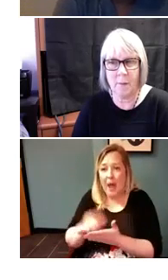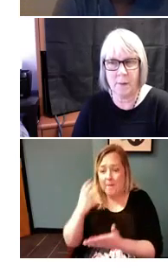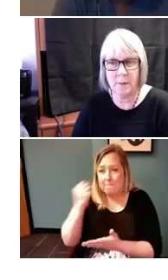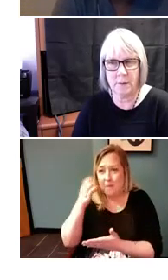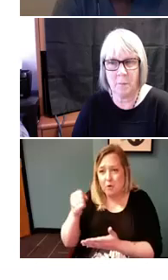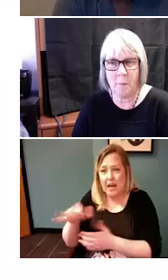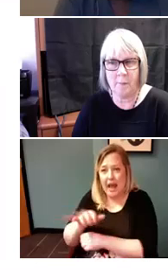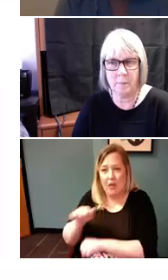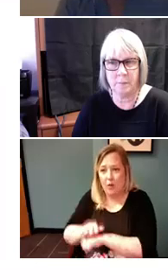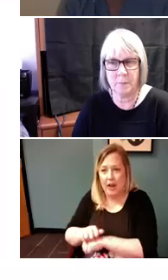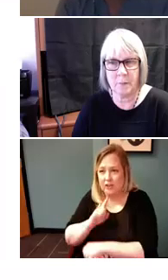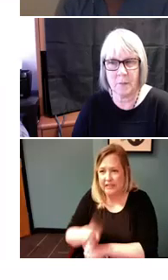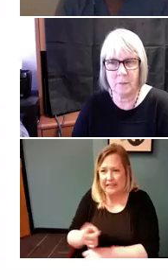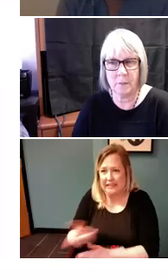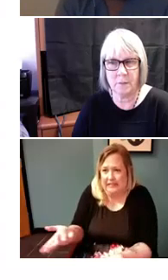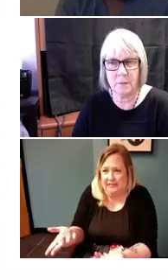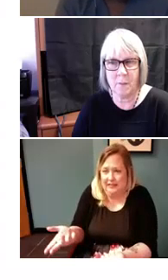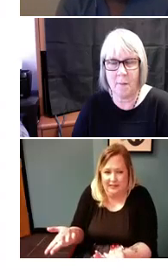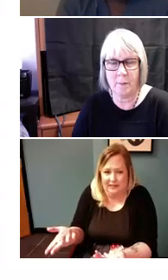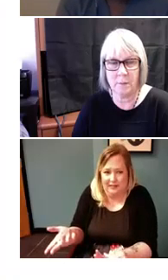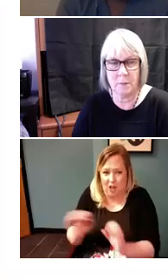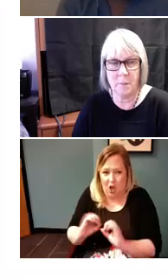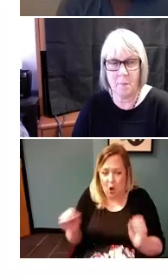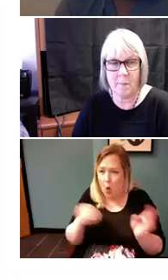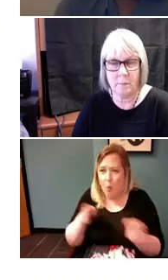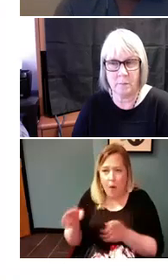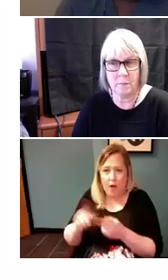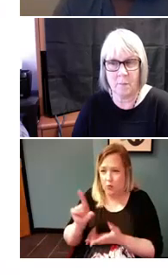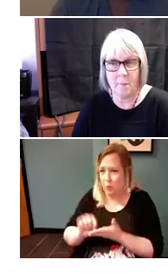way of printing out the array elements.